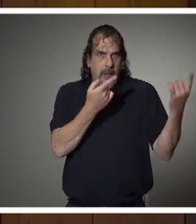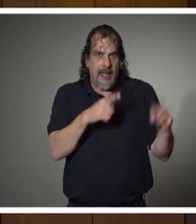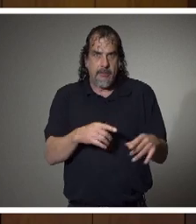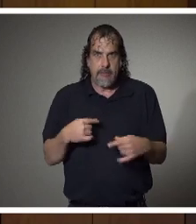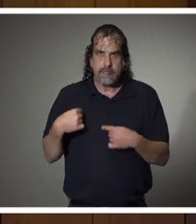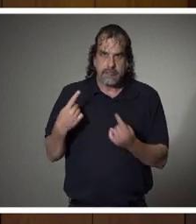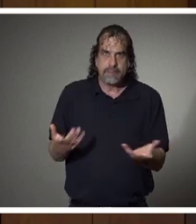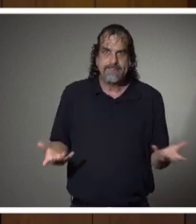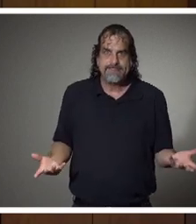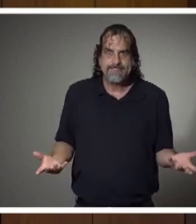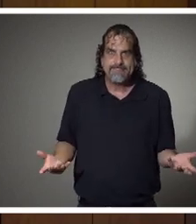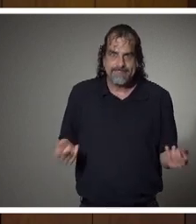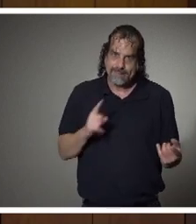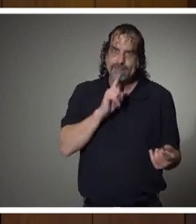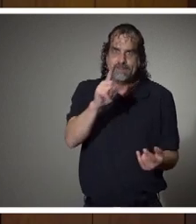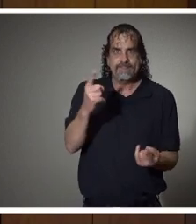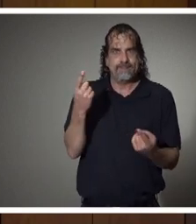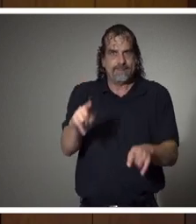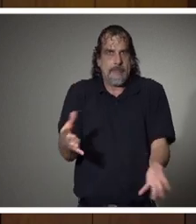last 5 to 7 days.